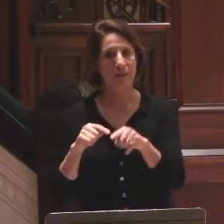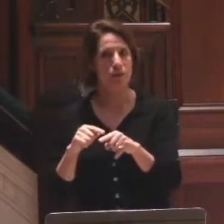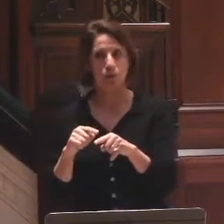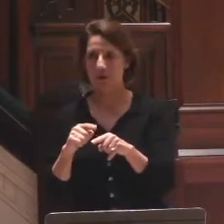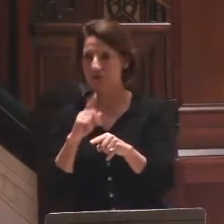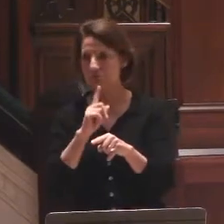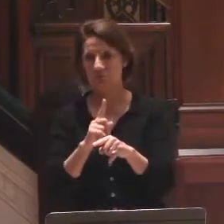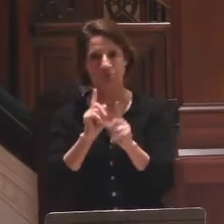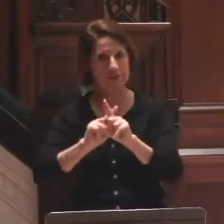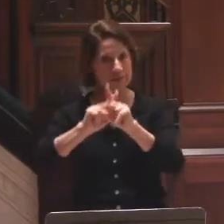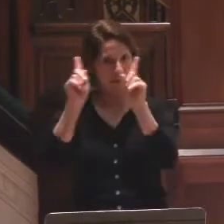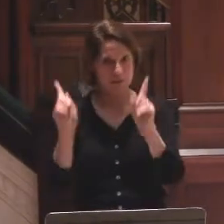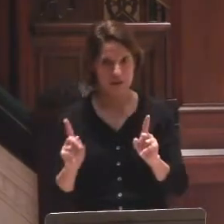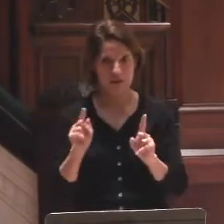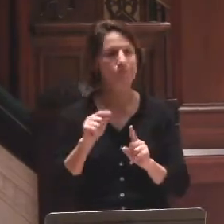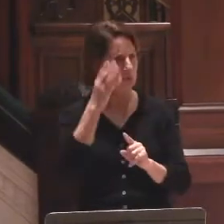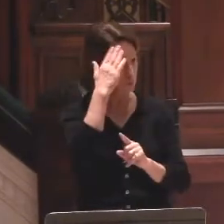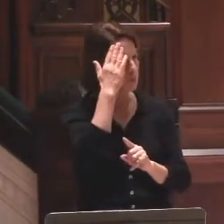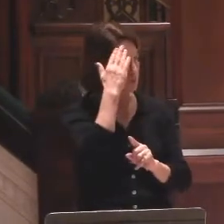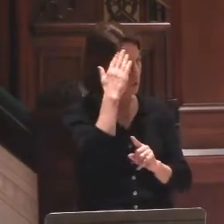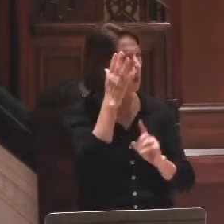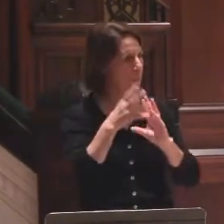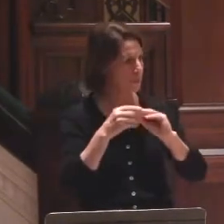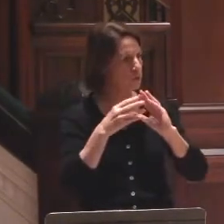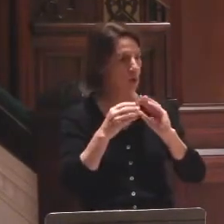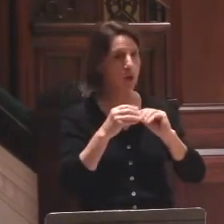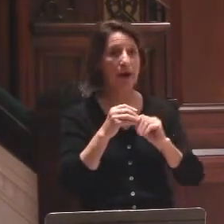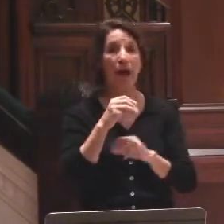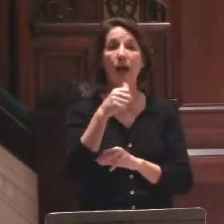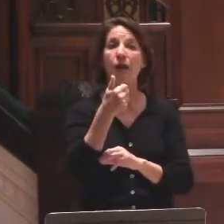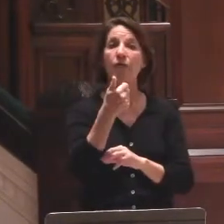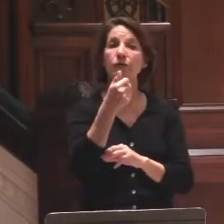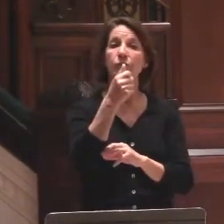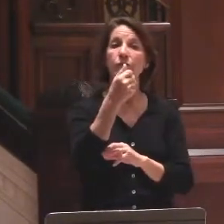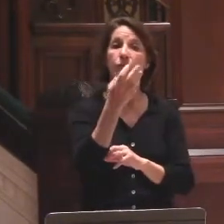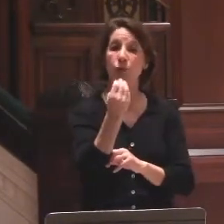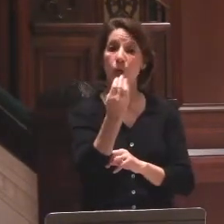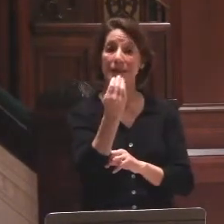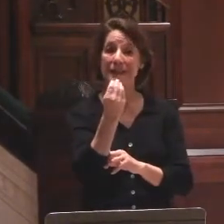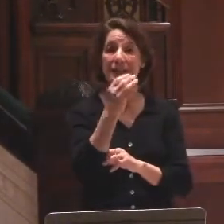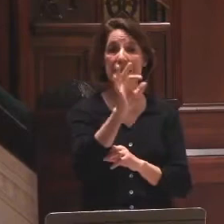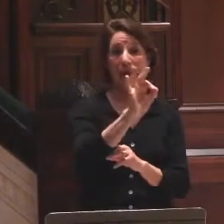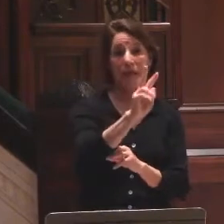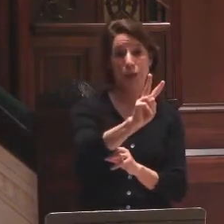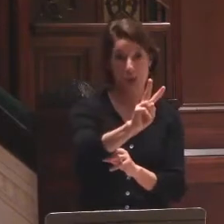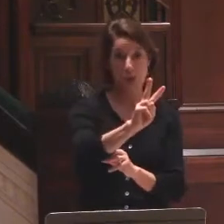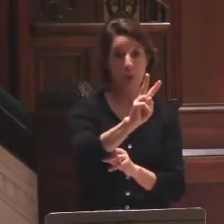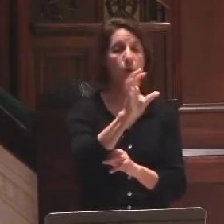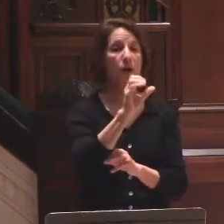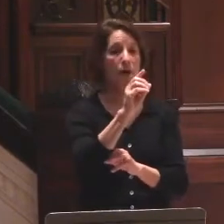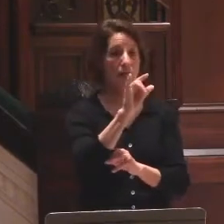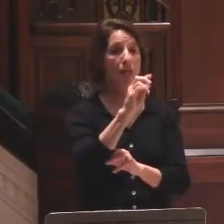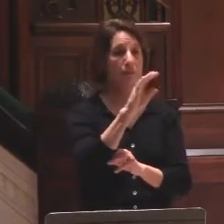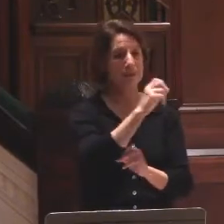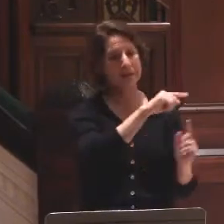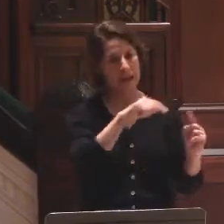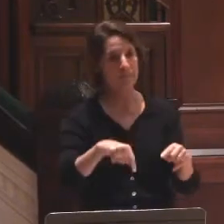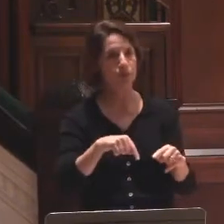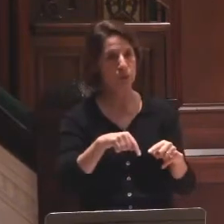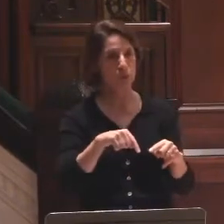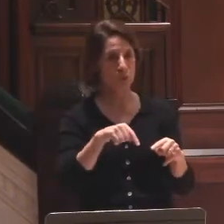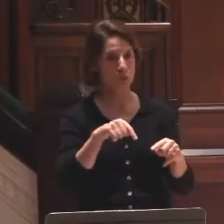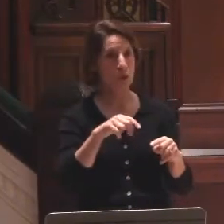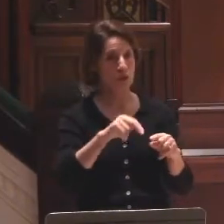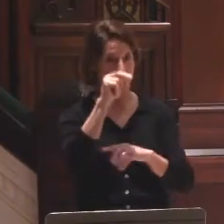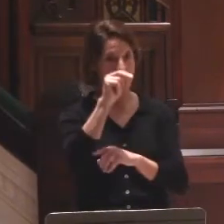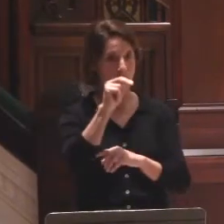And you know the story probably. In 1492, of course, Columbus arrived in North America. And only